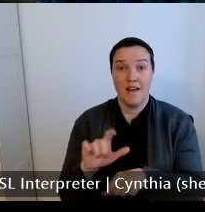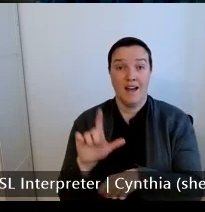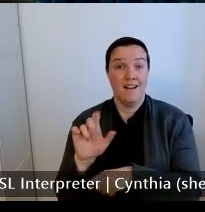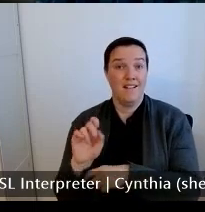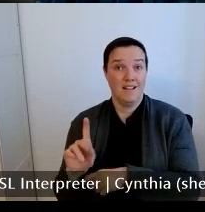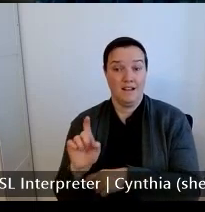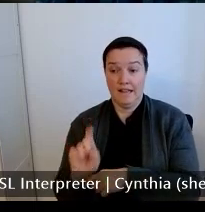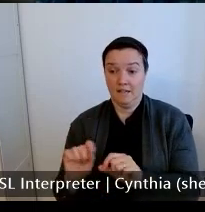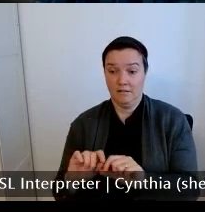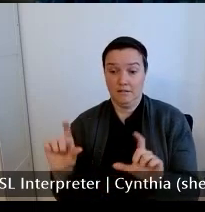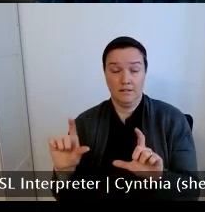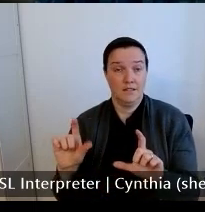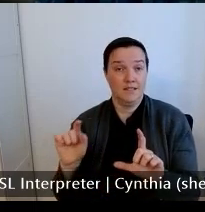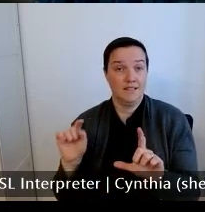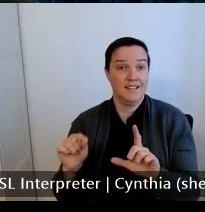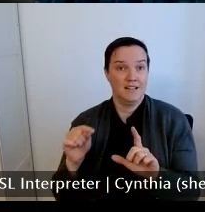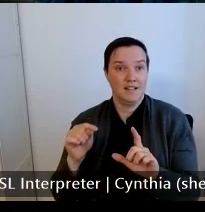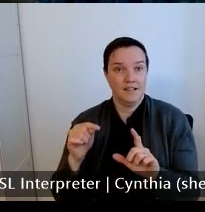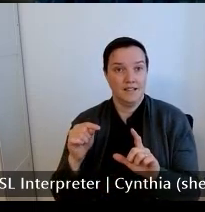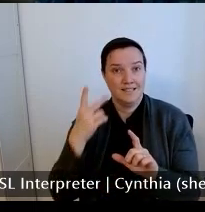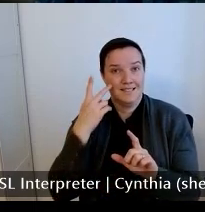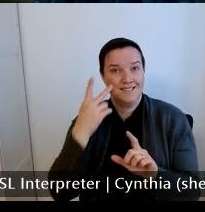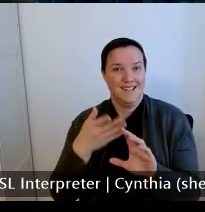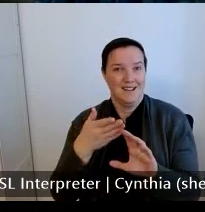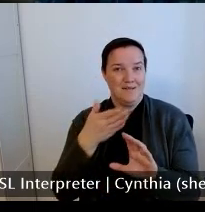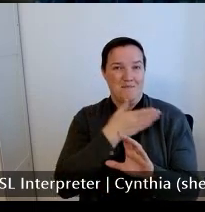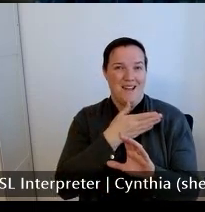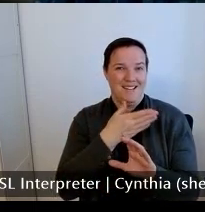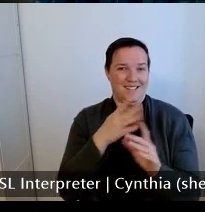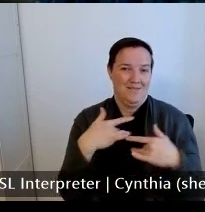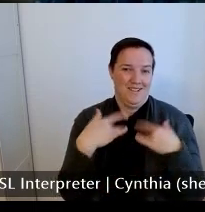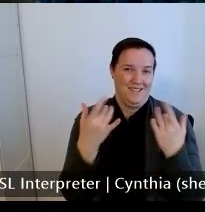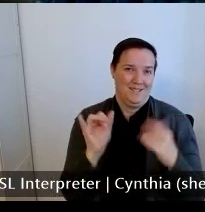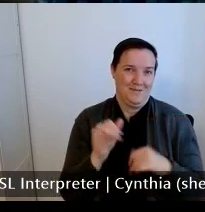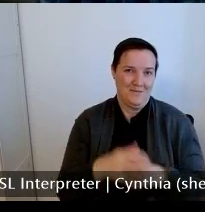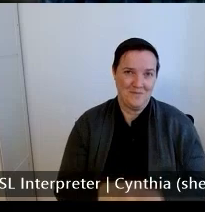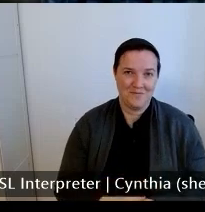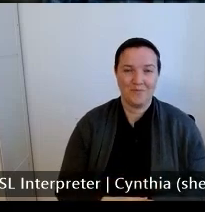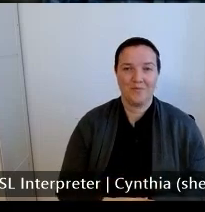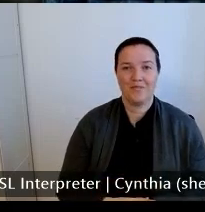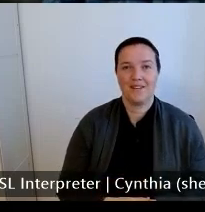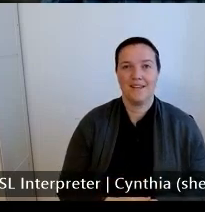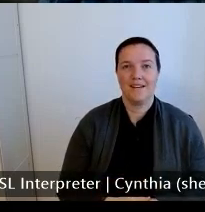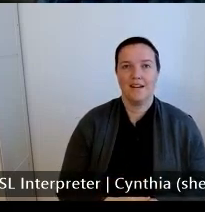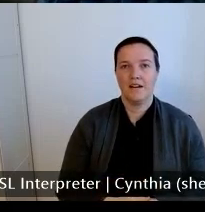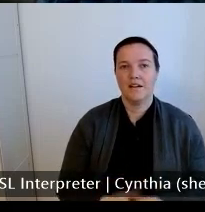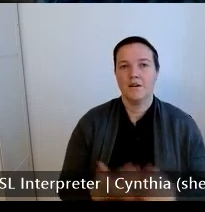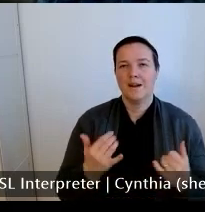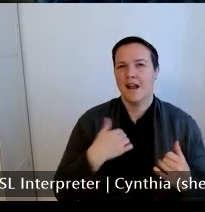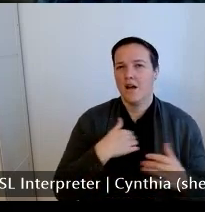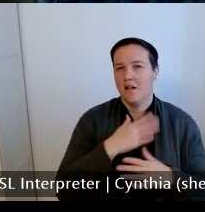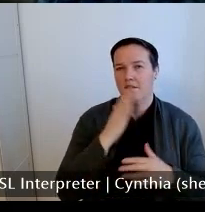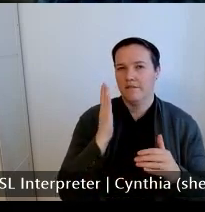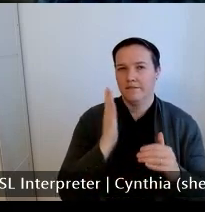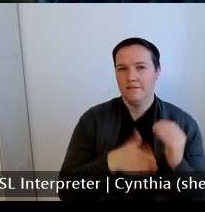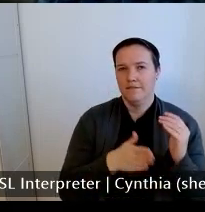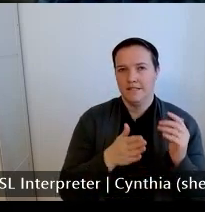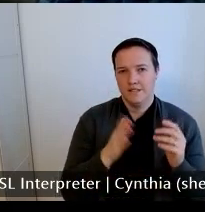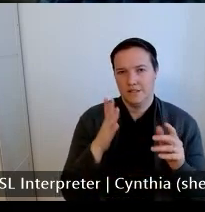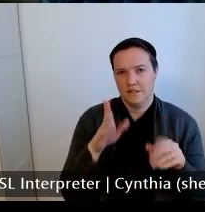link and view our past events. I just want to end off pitching